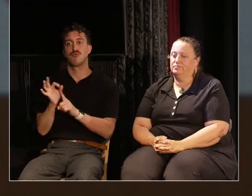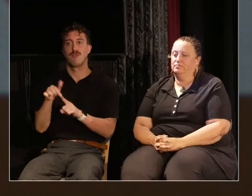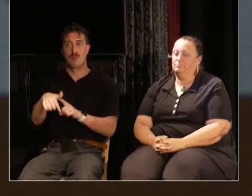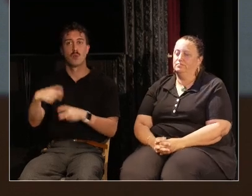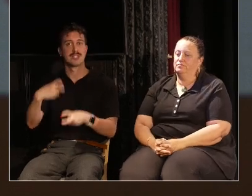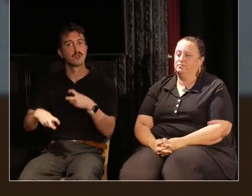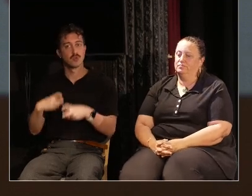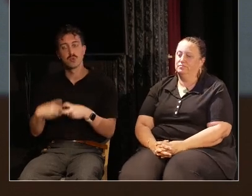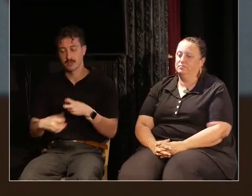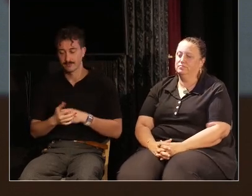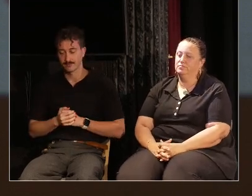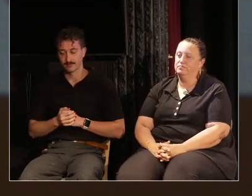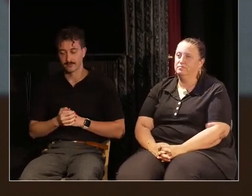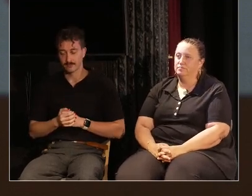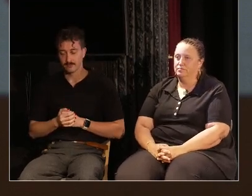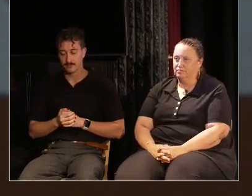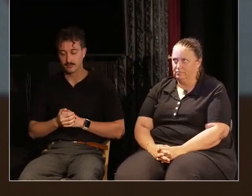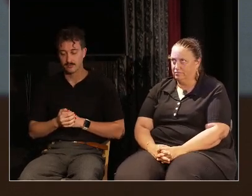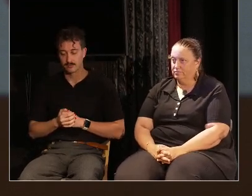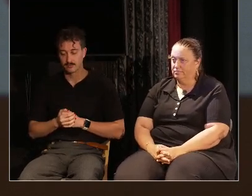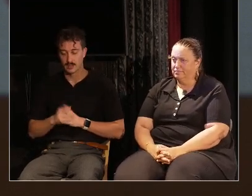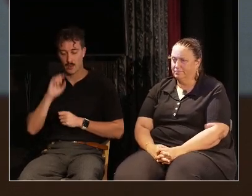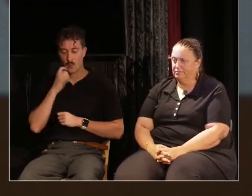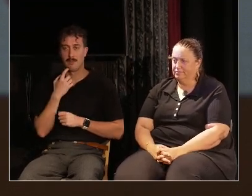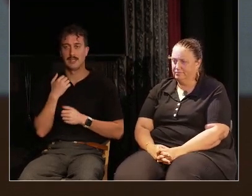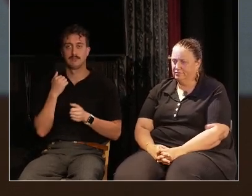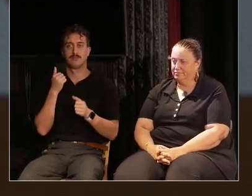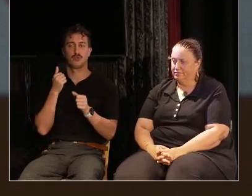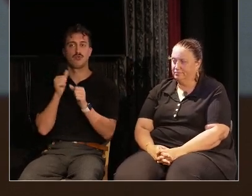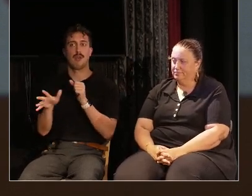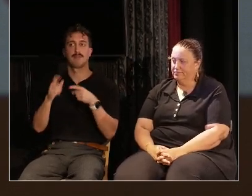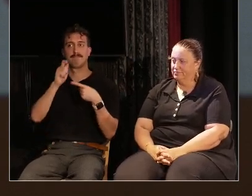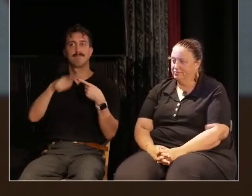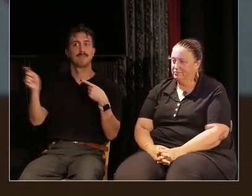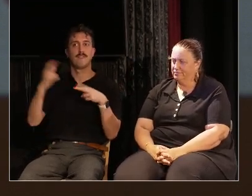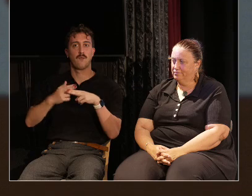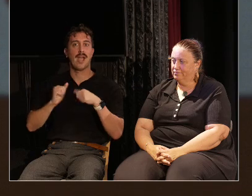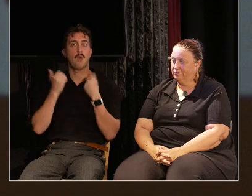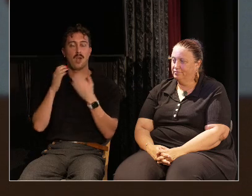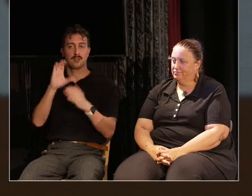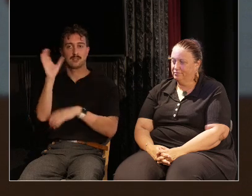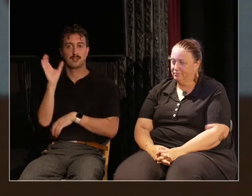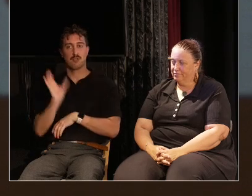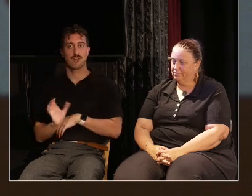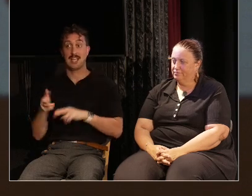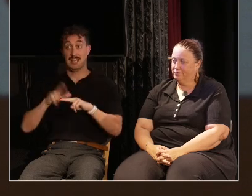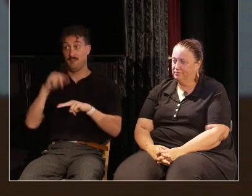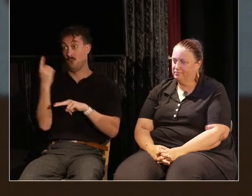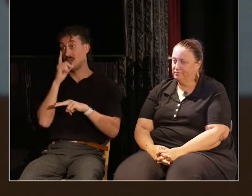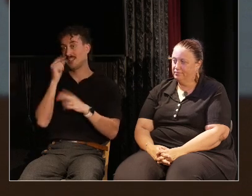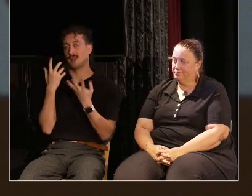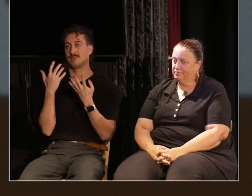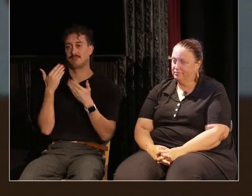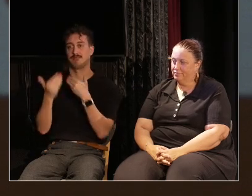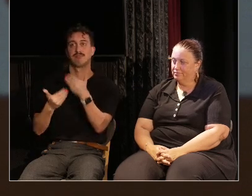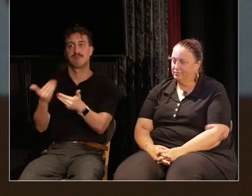will be an adornment to our country if we're able to keep on making progress and working together. And I